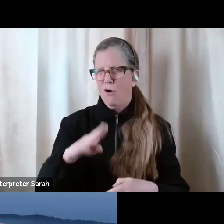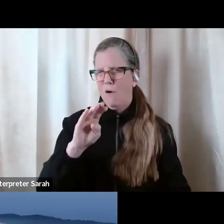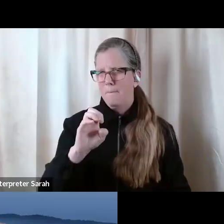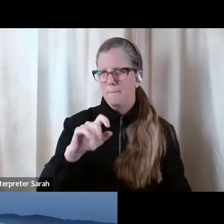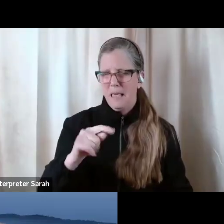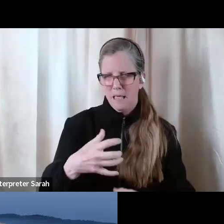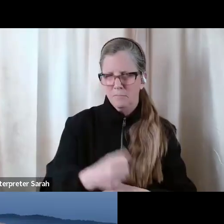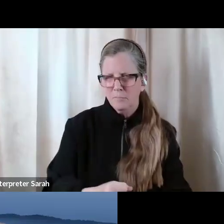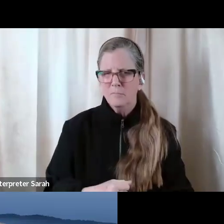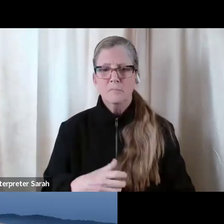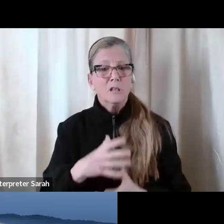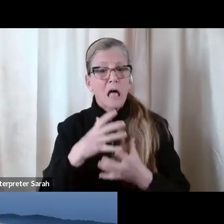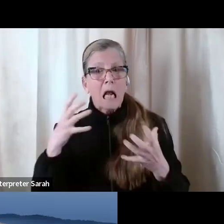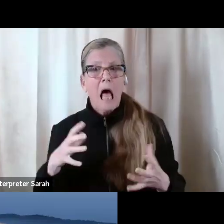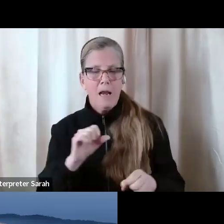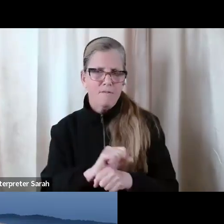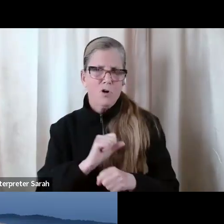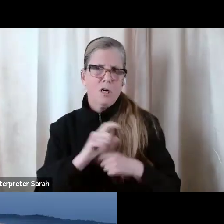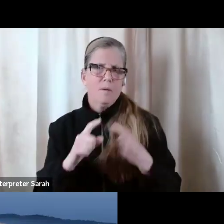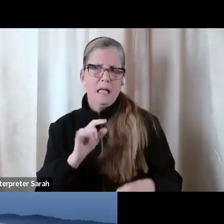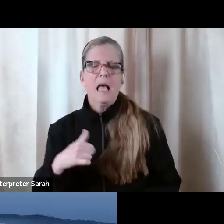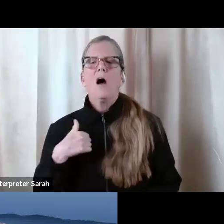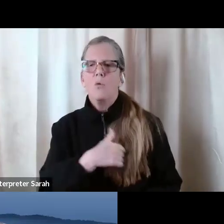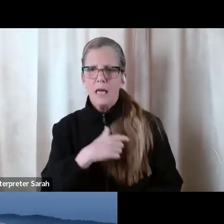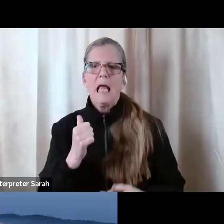could work offline with you on.